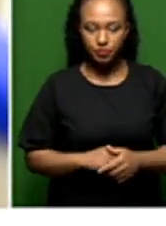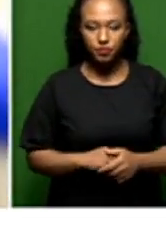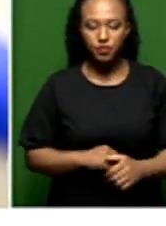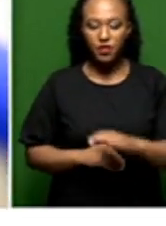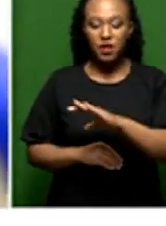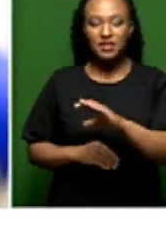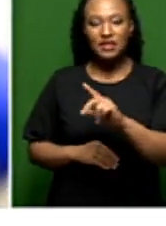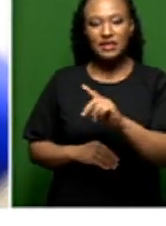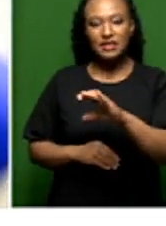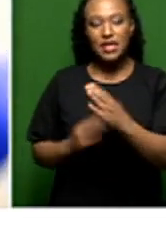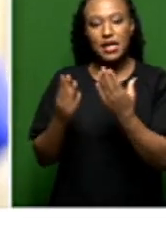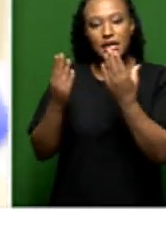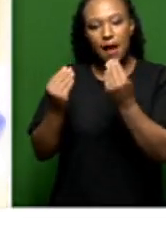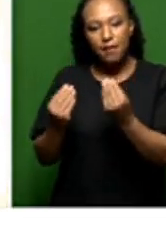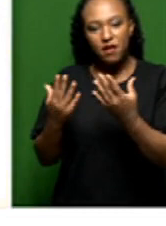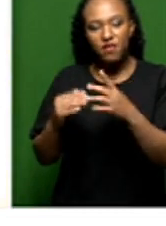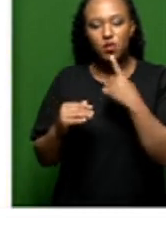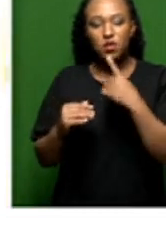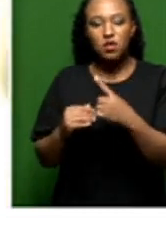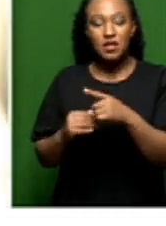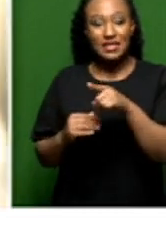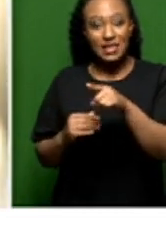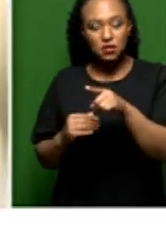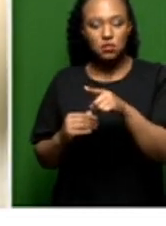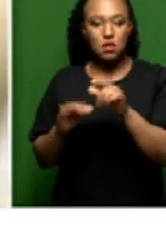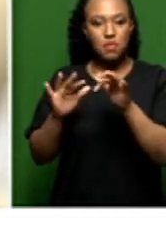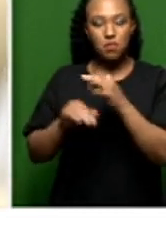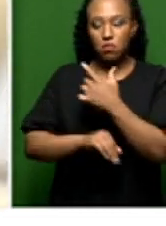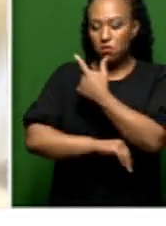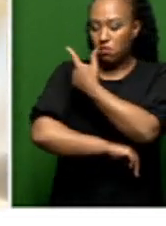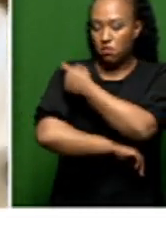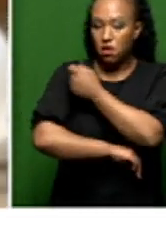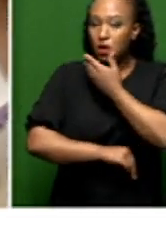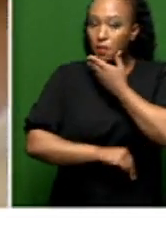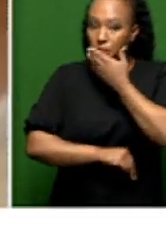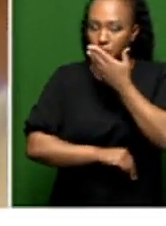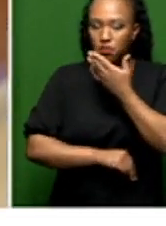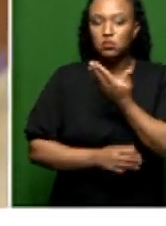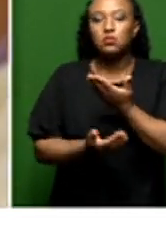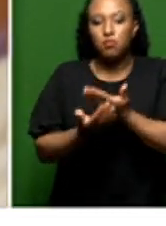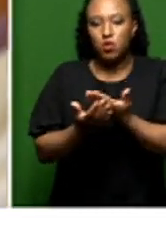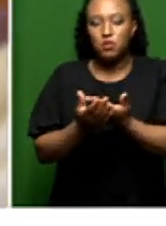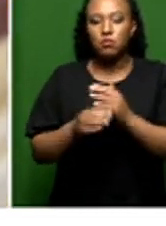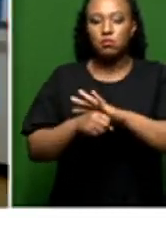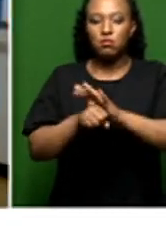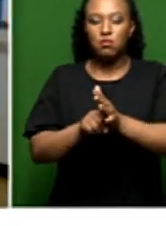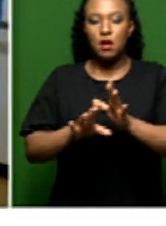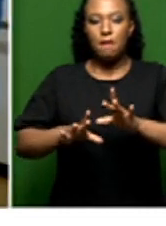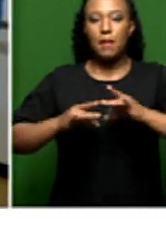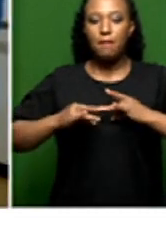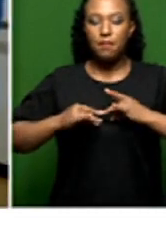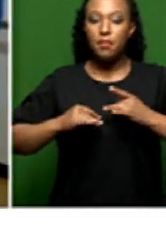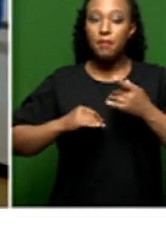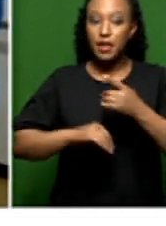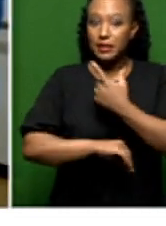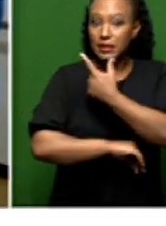data shows that unvaccinated people are 6 times more likely to test positive for COVID-19 than vaccinated individuals,